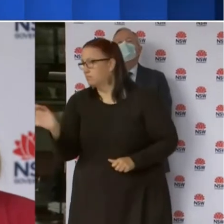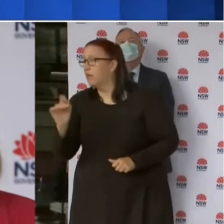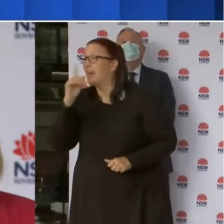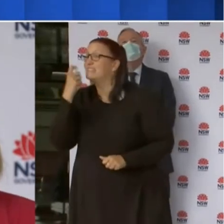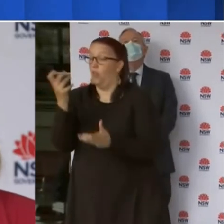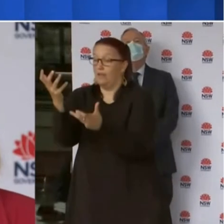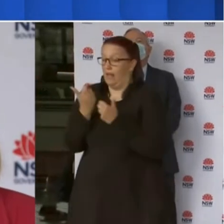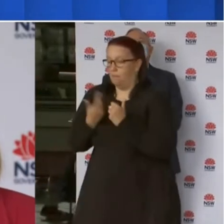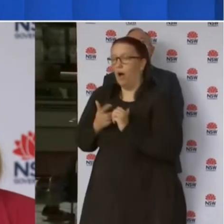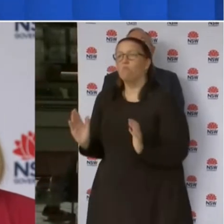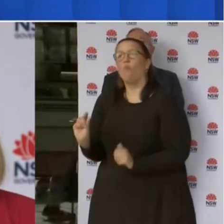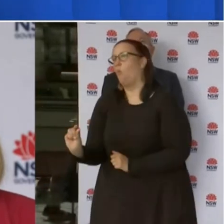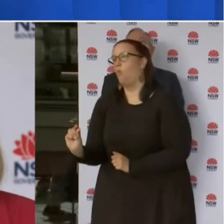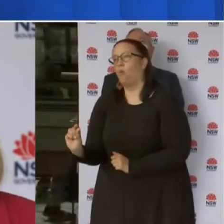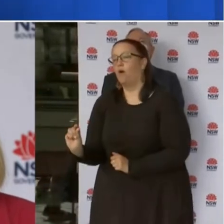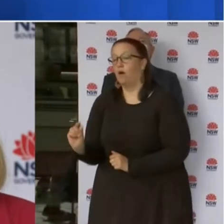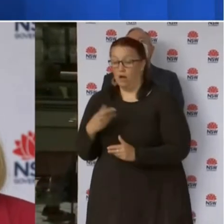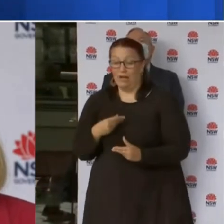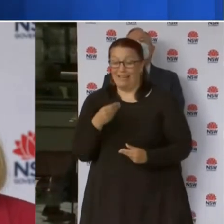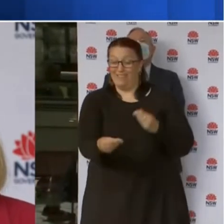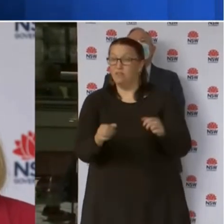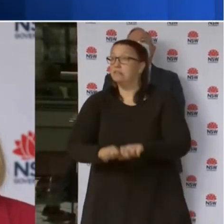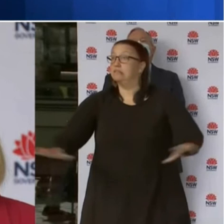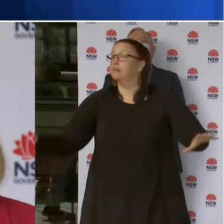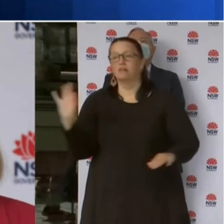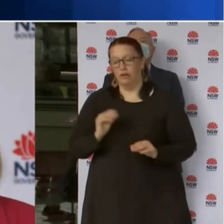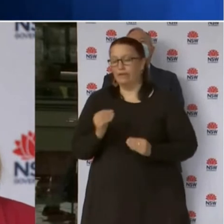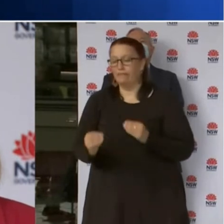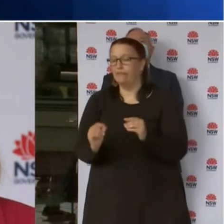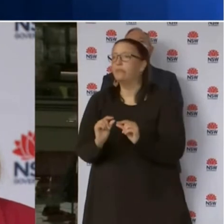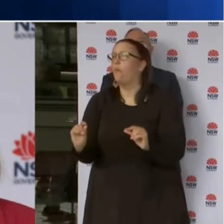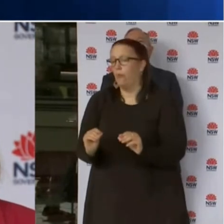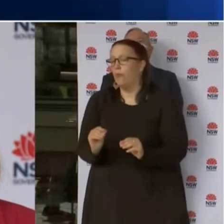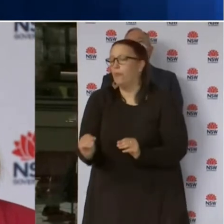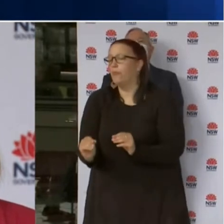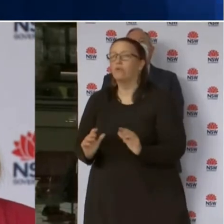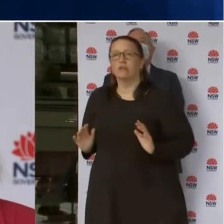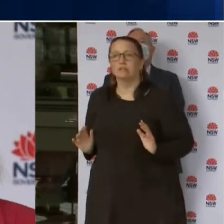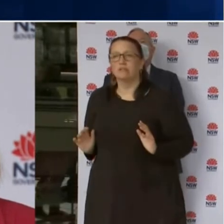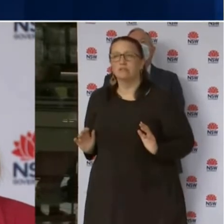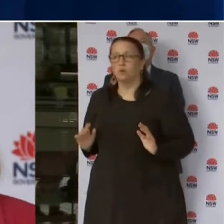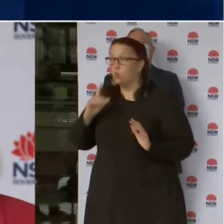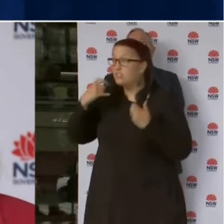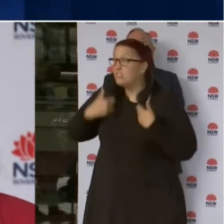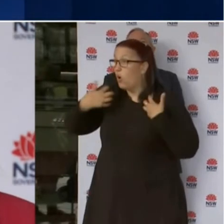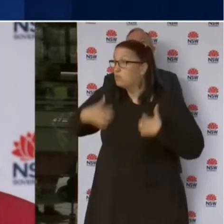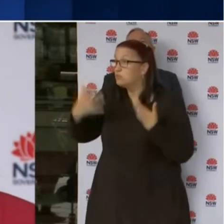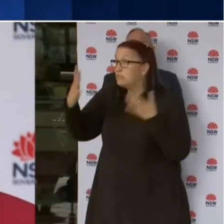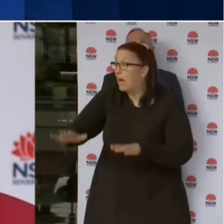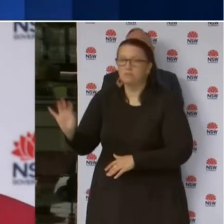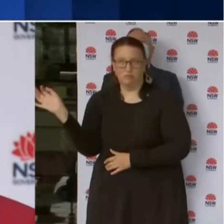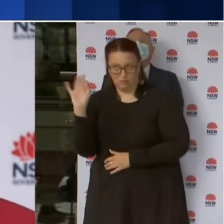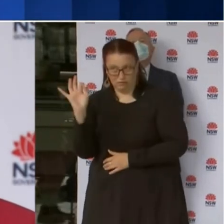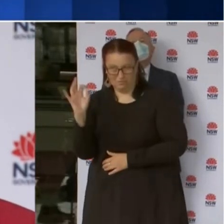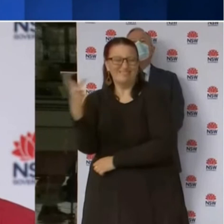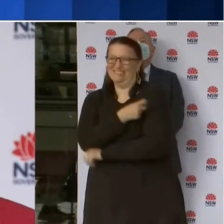COVID means. What we are doing at the moment with the vaccine rollout is twofold. We are trying to vaccinate the